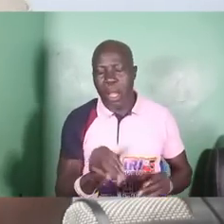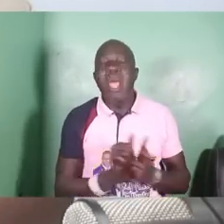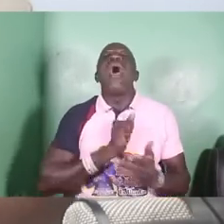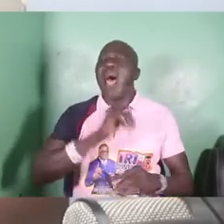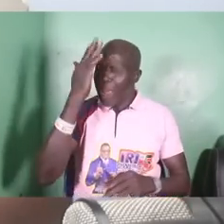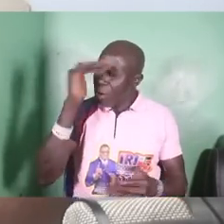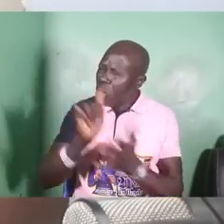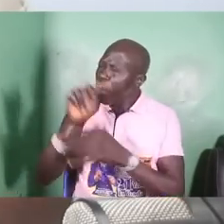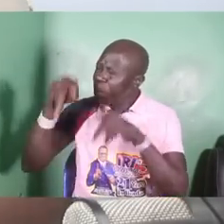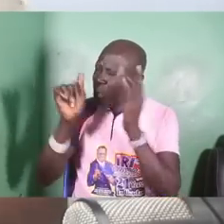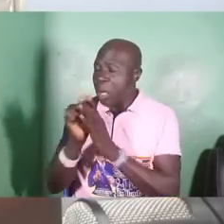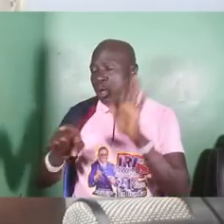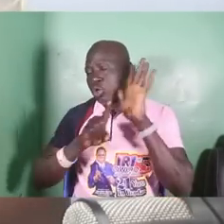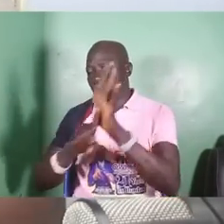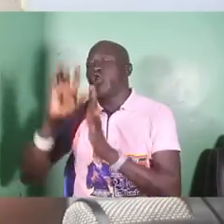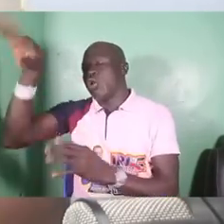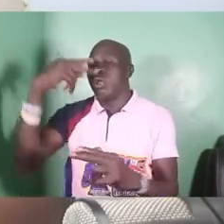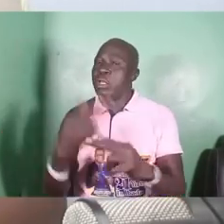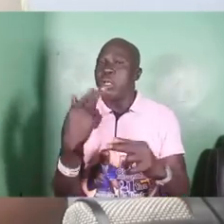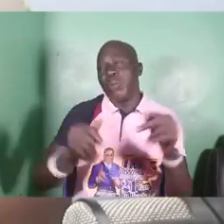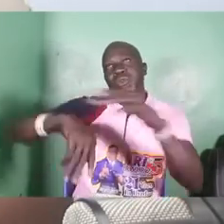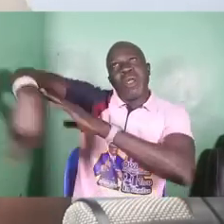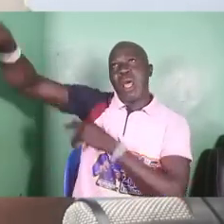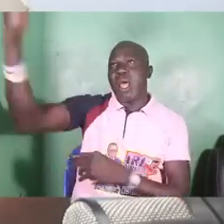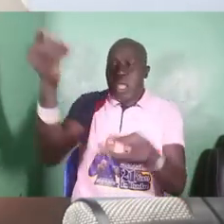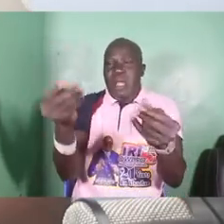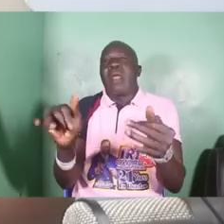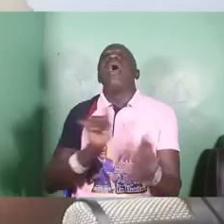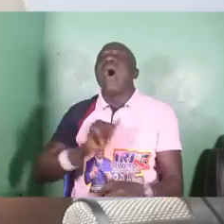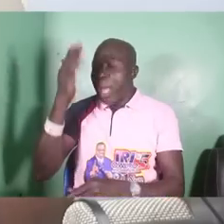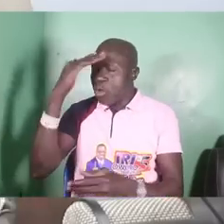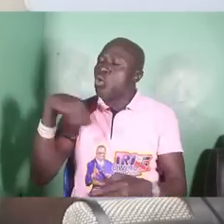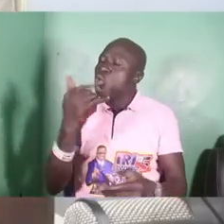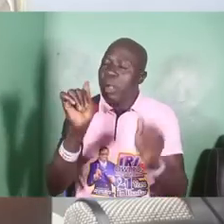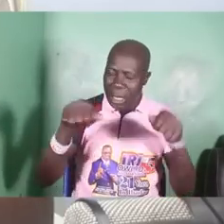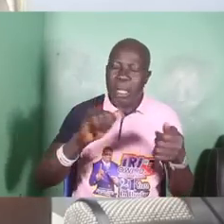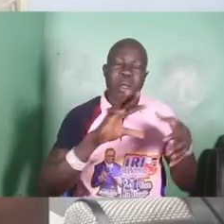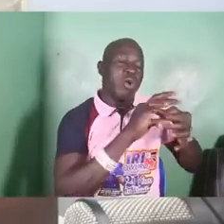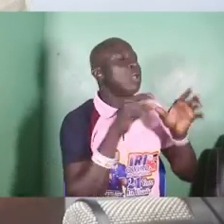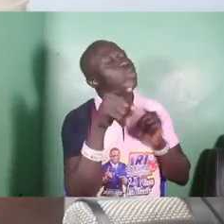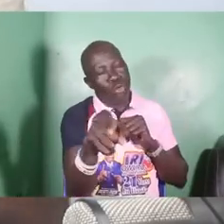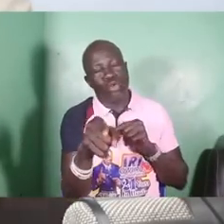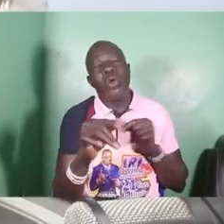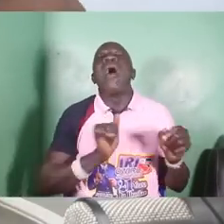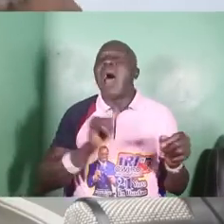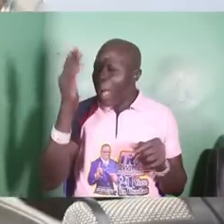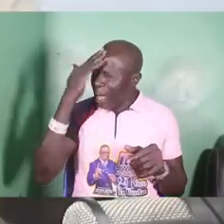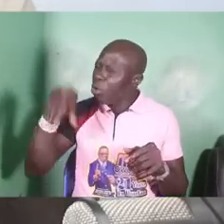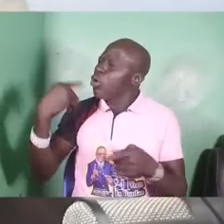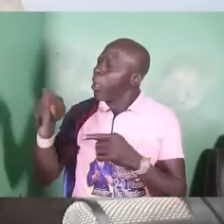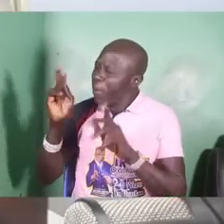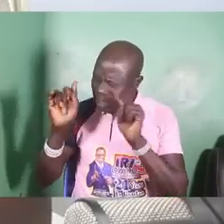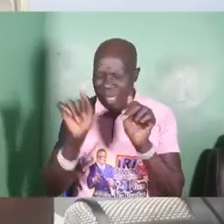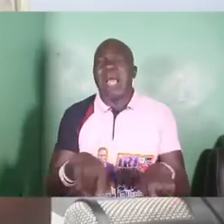situation you are into. I know the one that can show you forth in diagram. I know the one that can connect you. I know